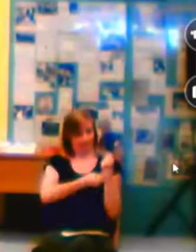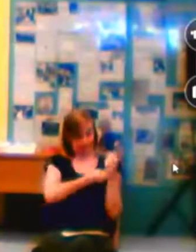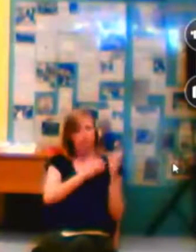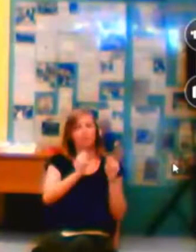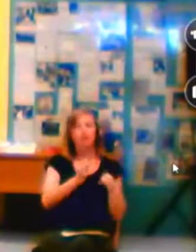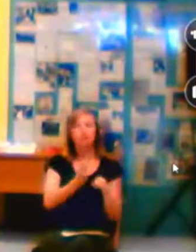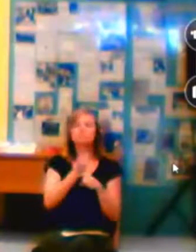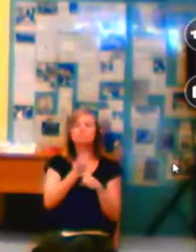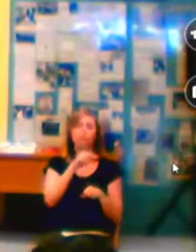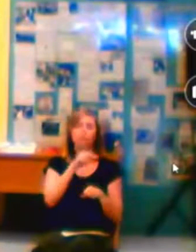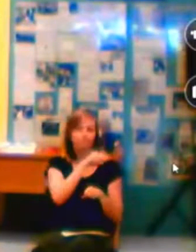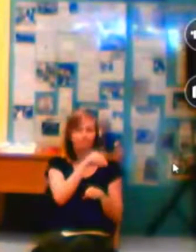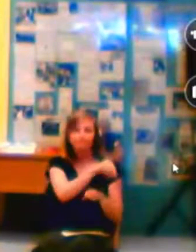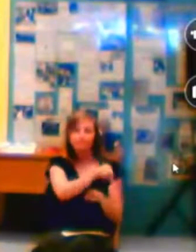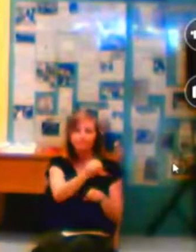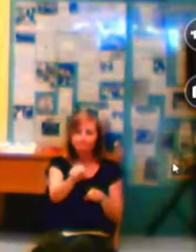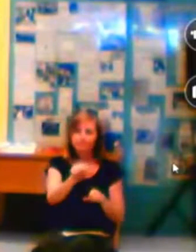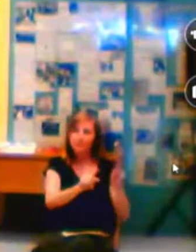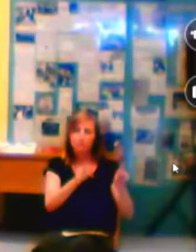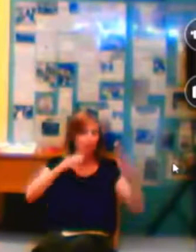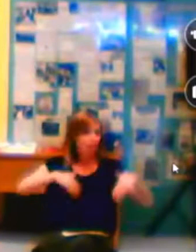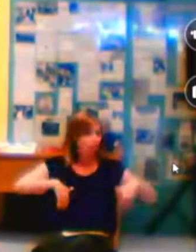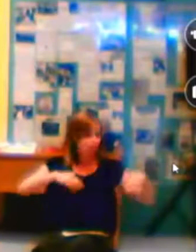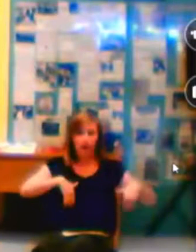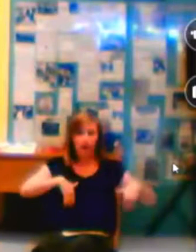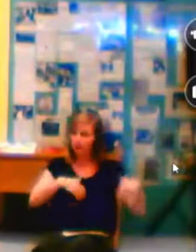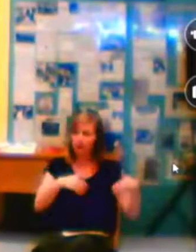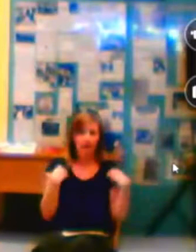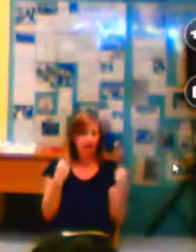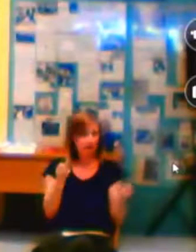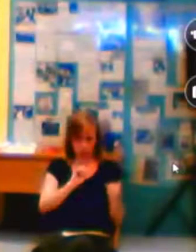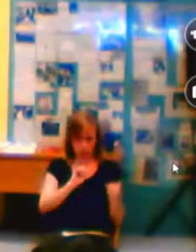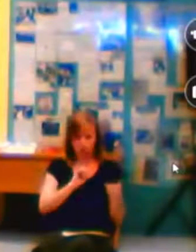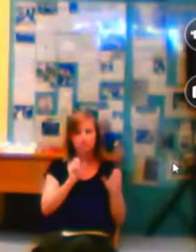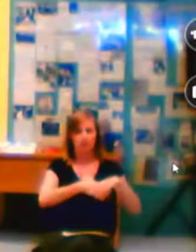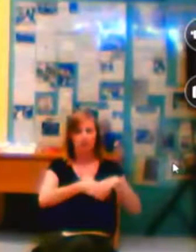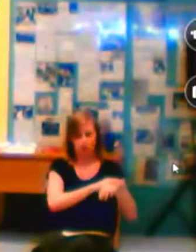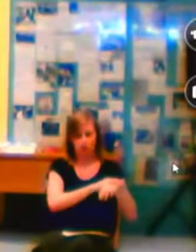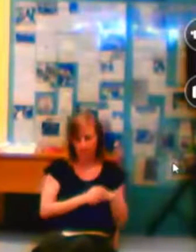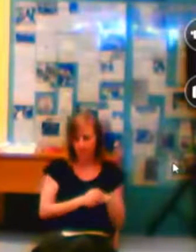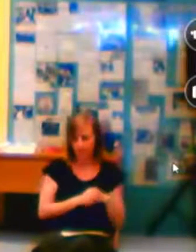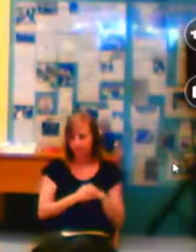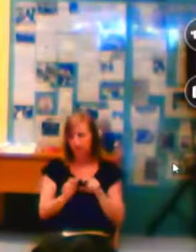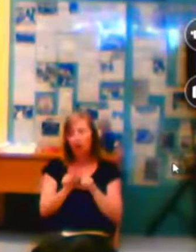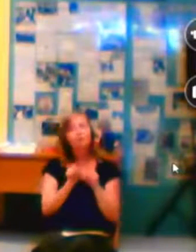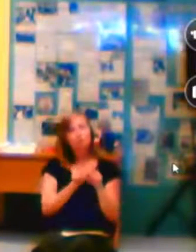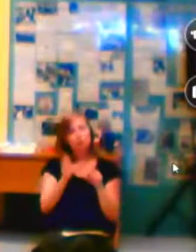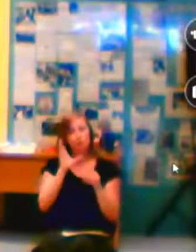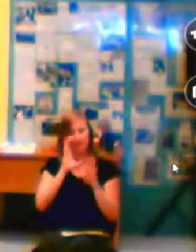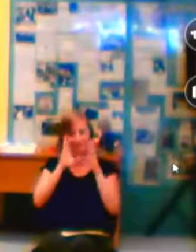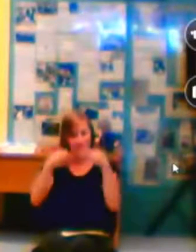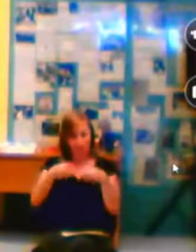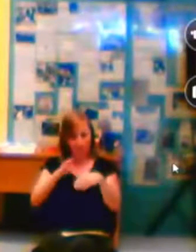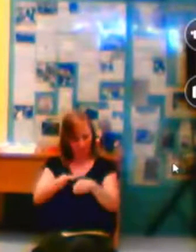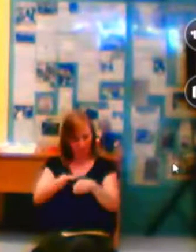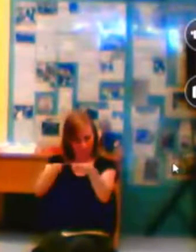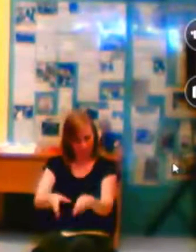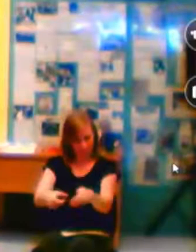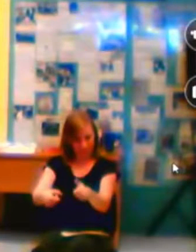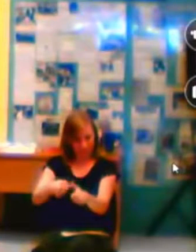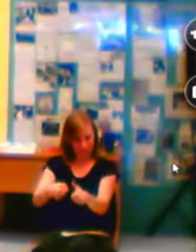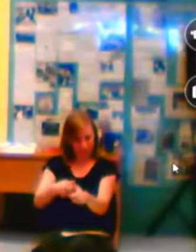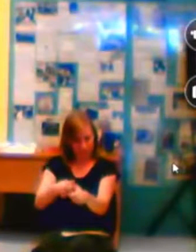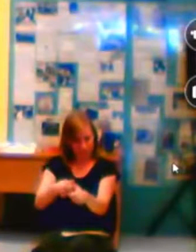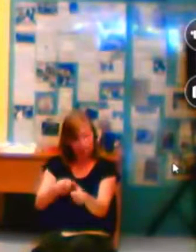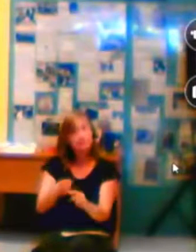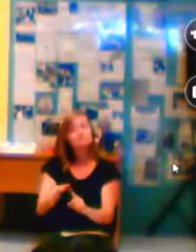for prices will allow us to use the savings to expand coverage to the 350,000 people who are currently